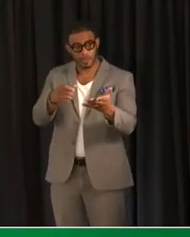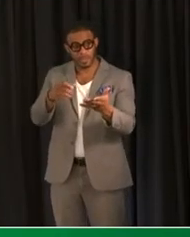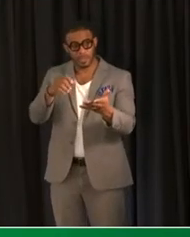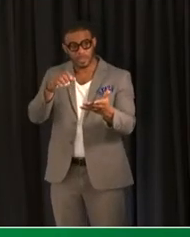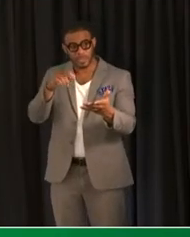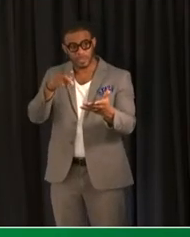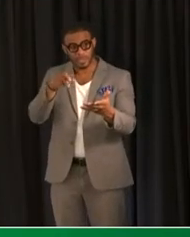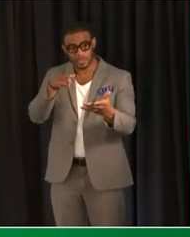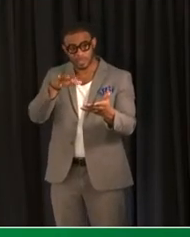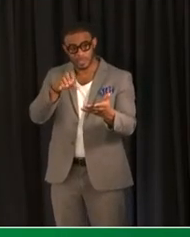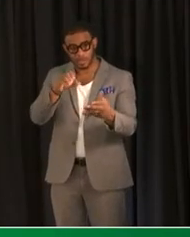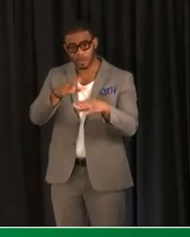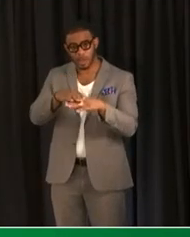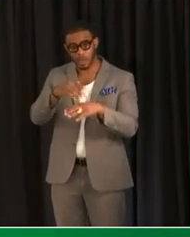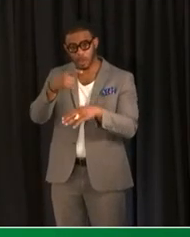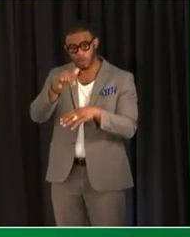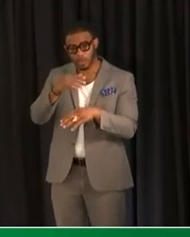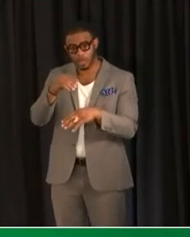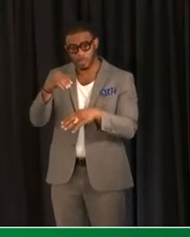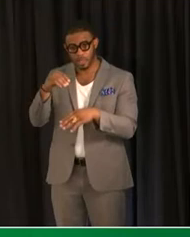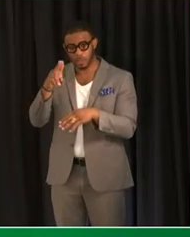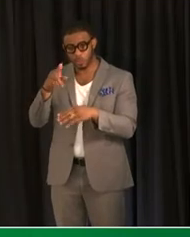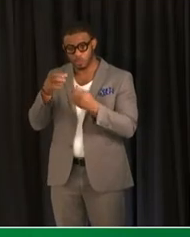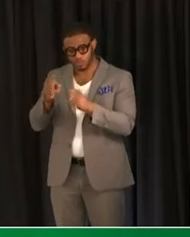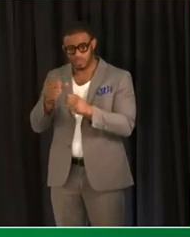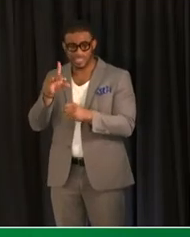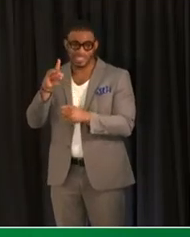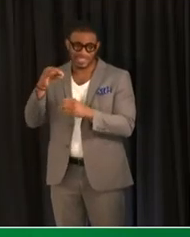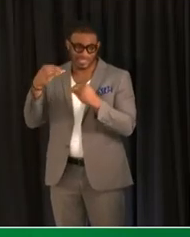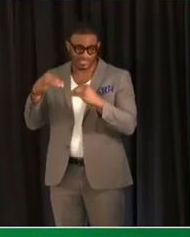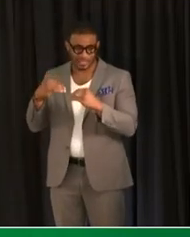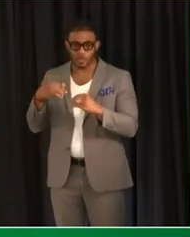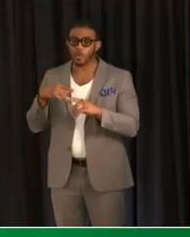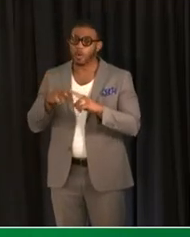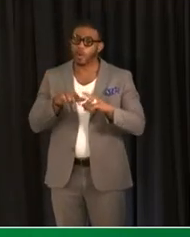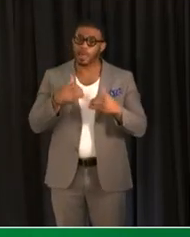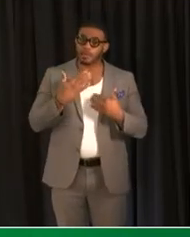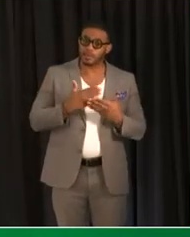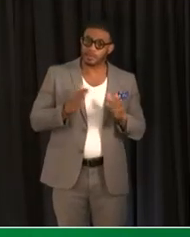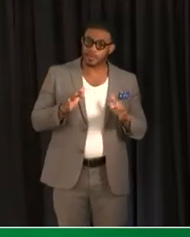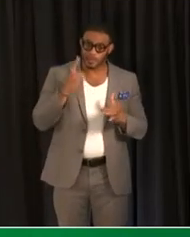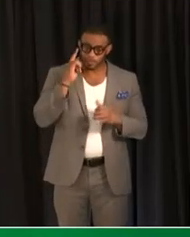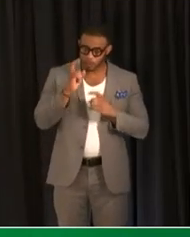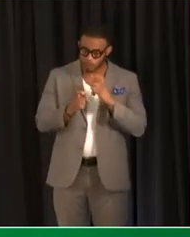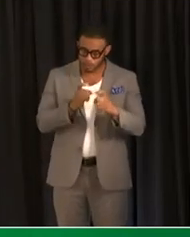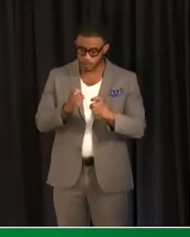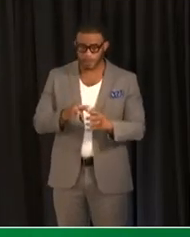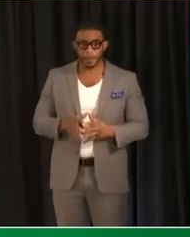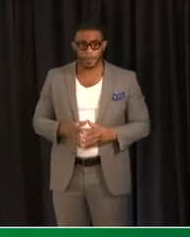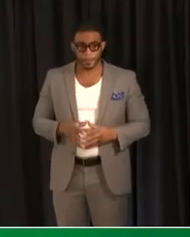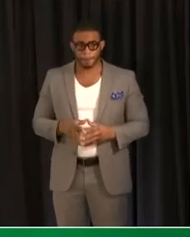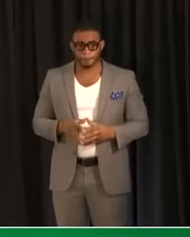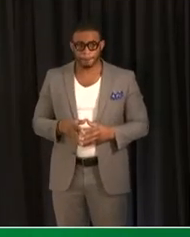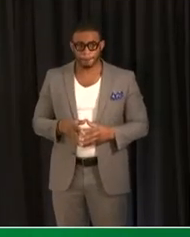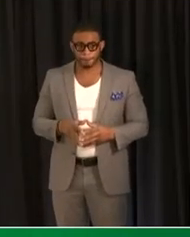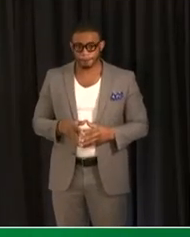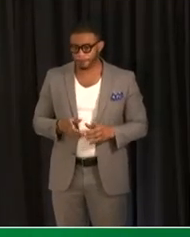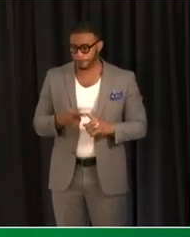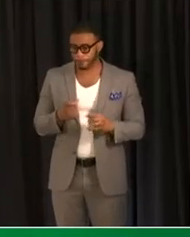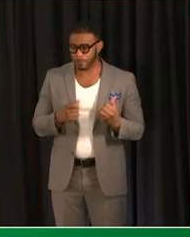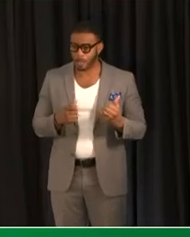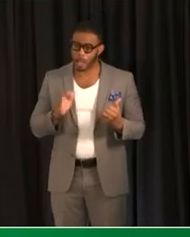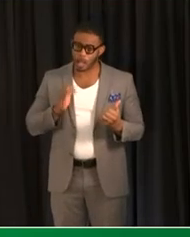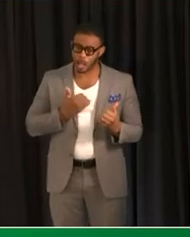Street and Georgia and U Street, so a DC shop. Thank you. We also have some gifts for you, a gift bag